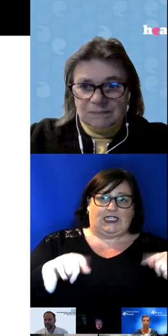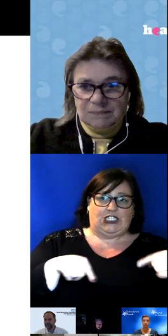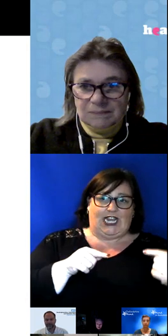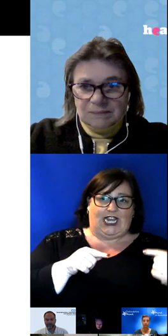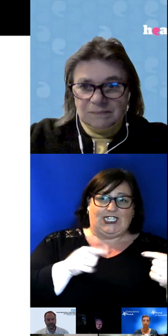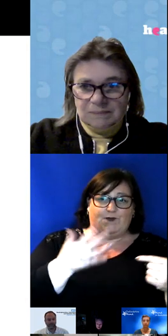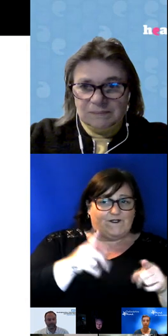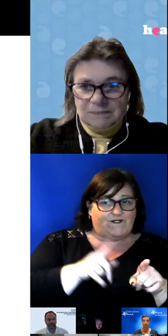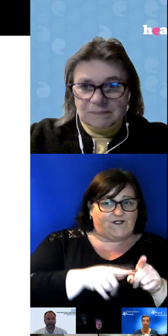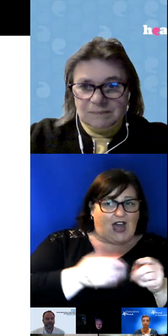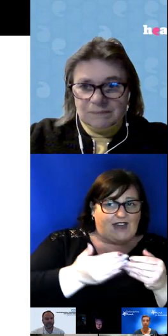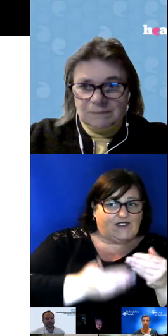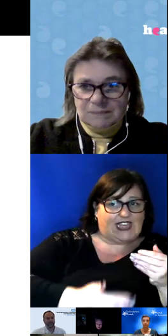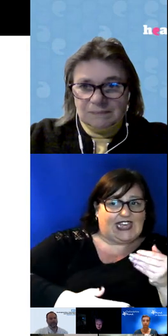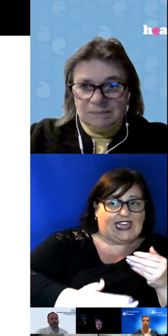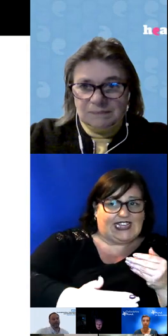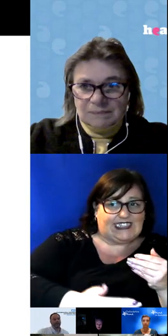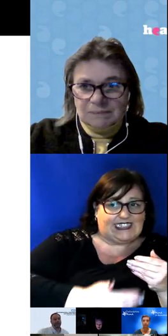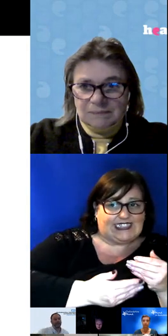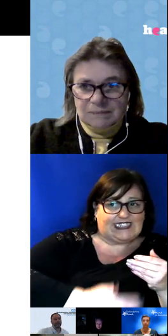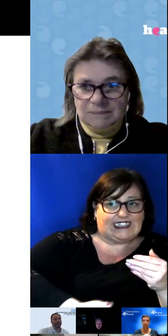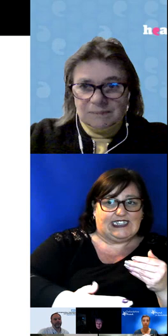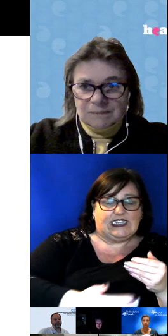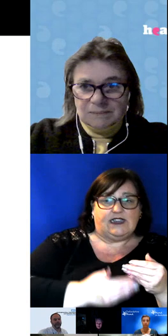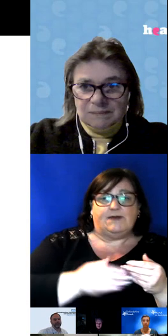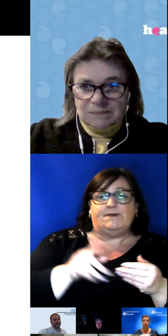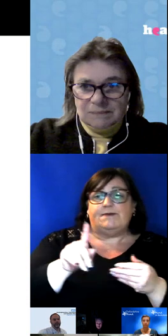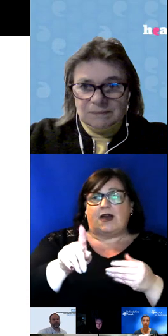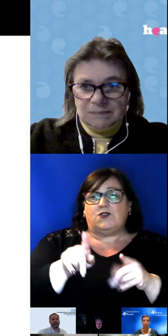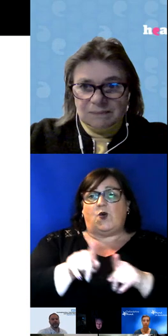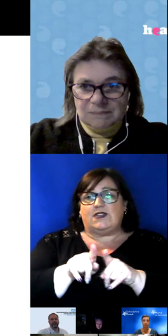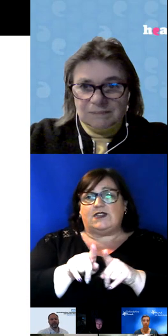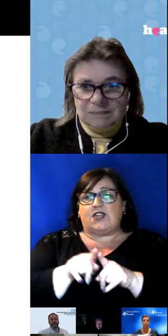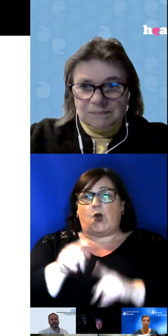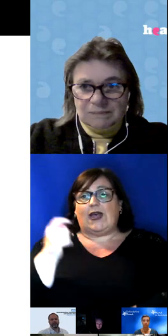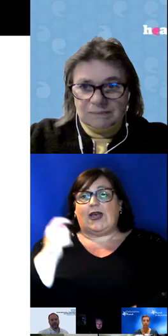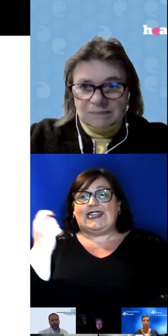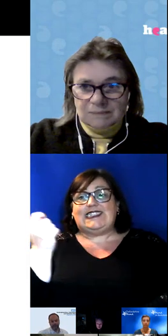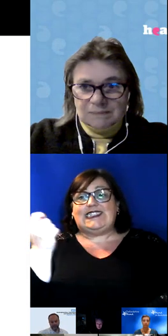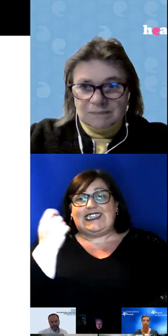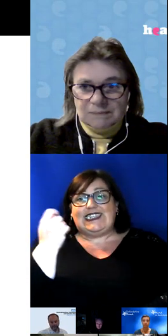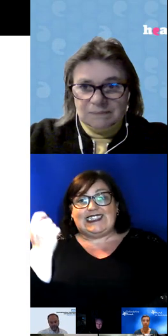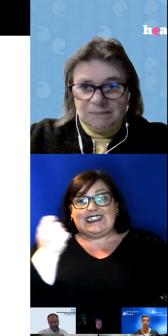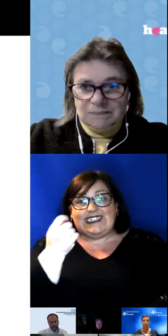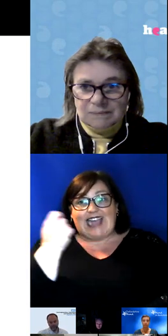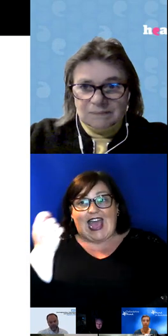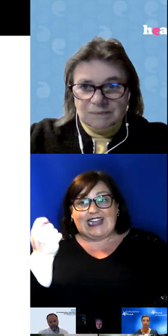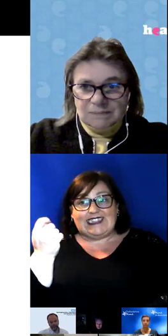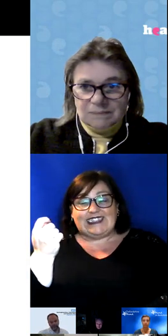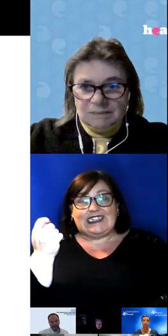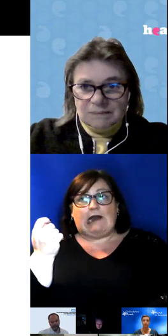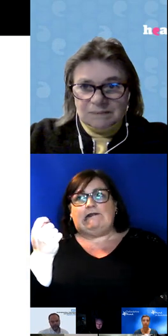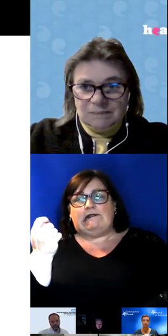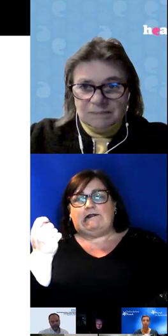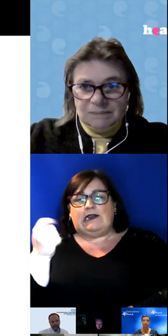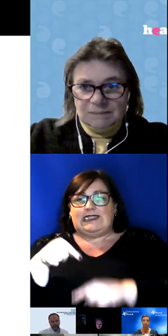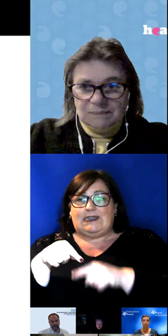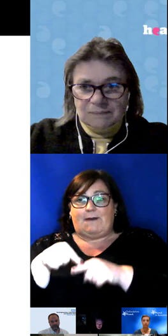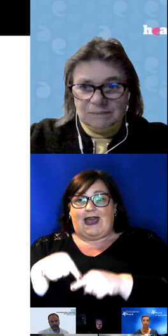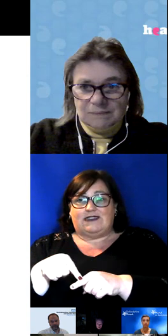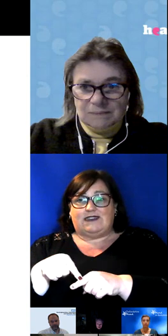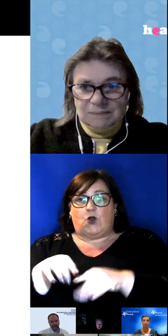room that nobody ever mentions is the fact that success depends to a huge extent on national